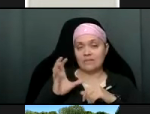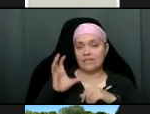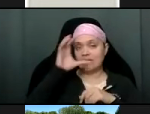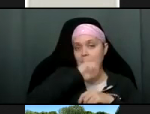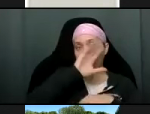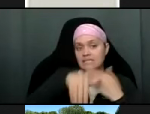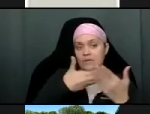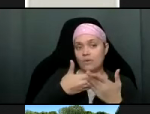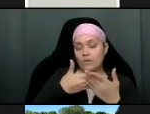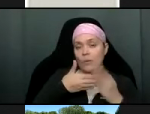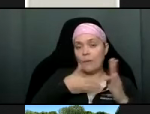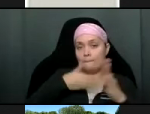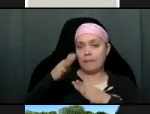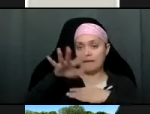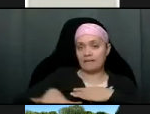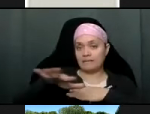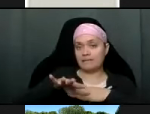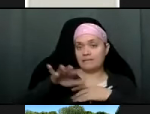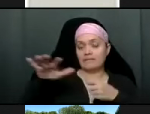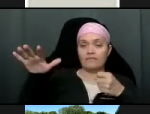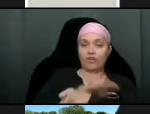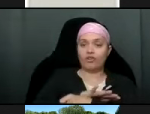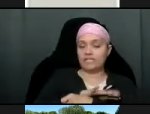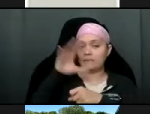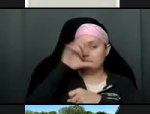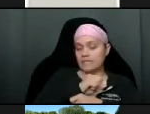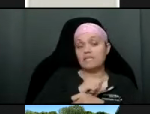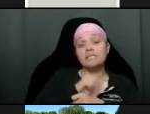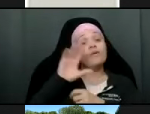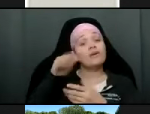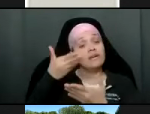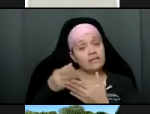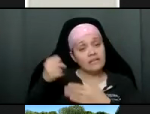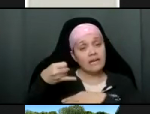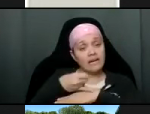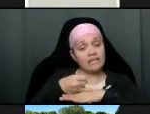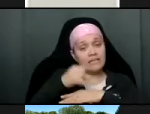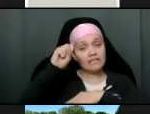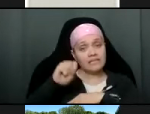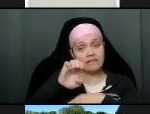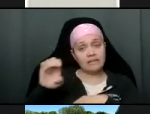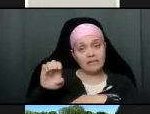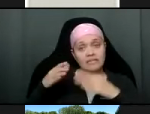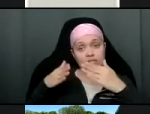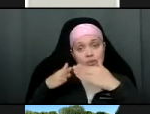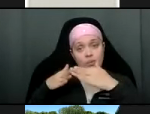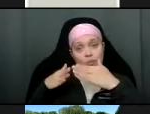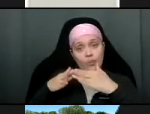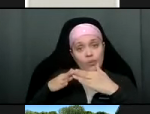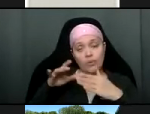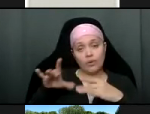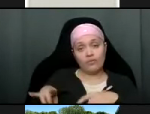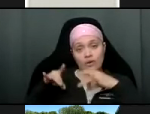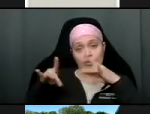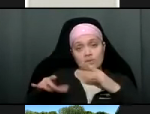whole mainland entirely. Now, he did land on that island, the southeastern corner of Australia,